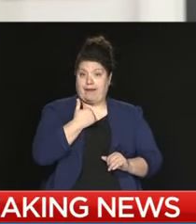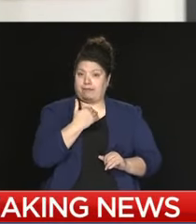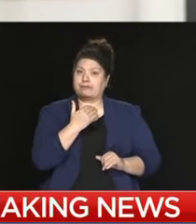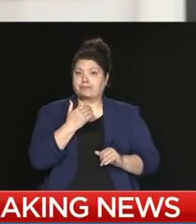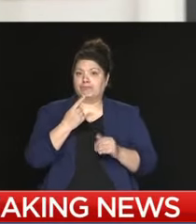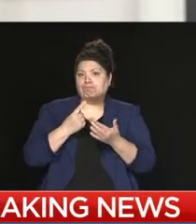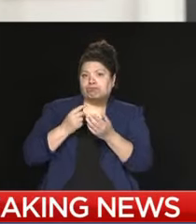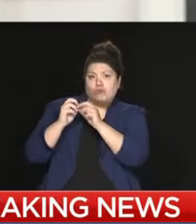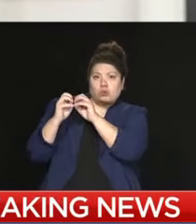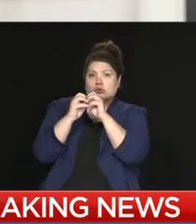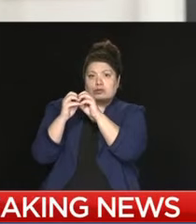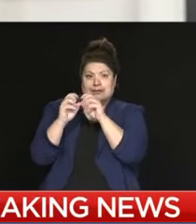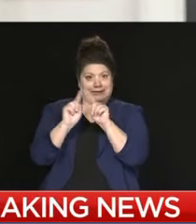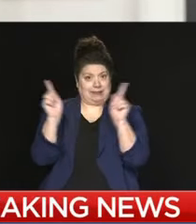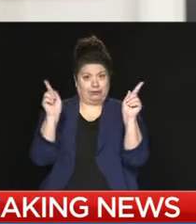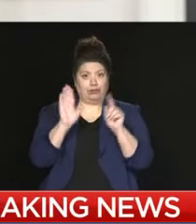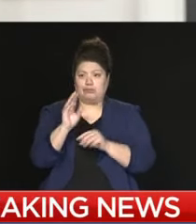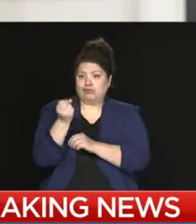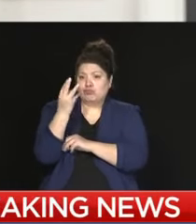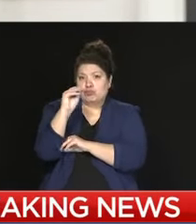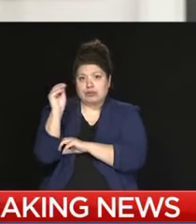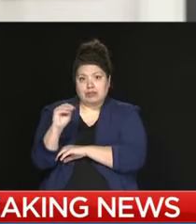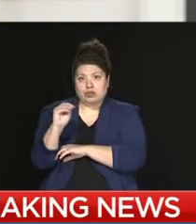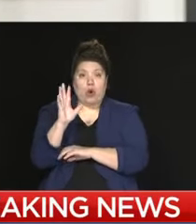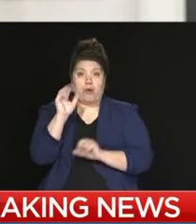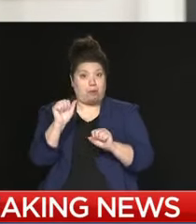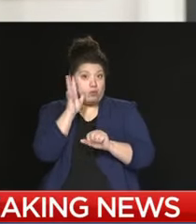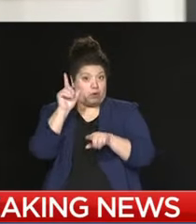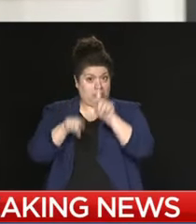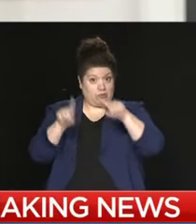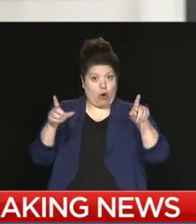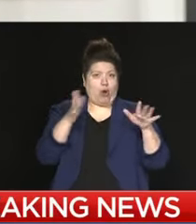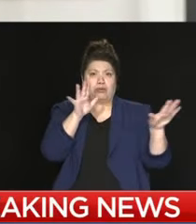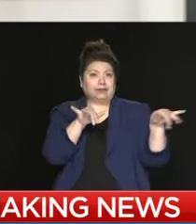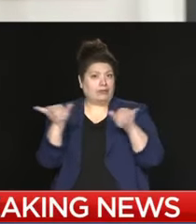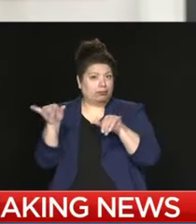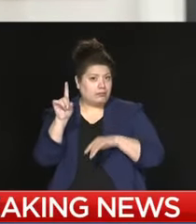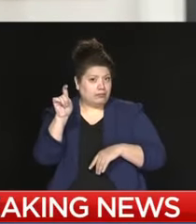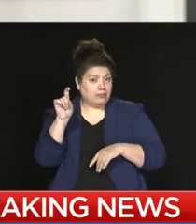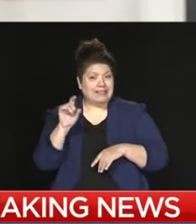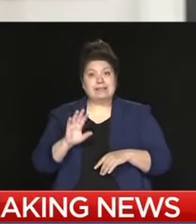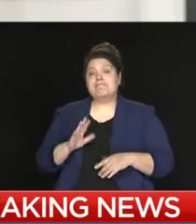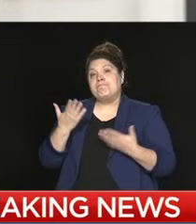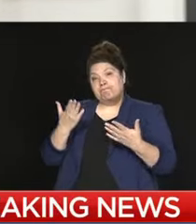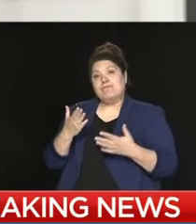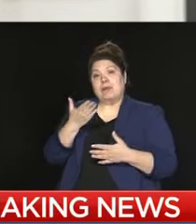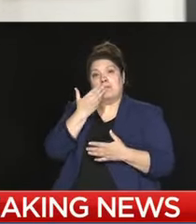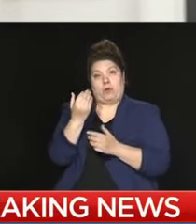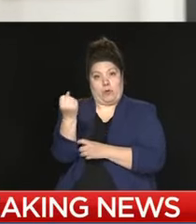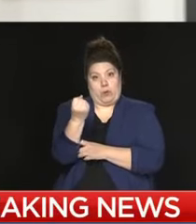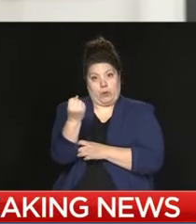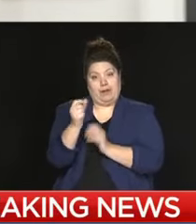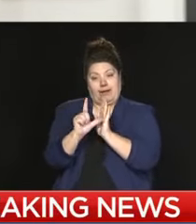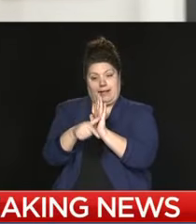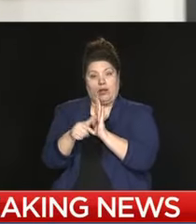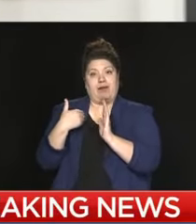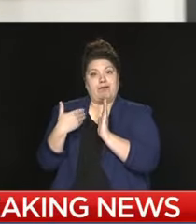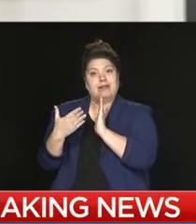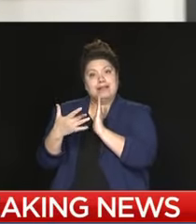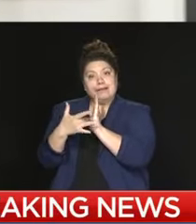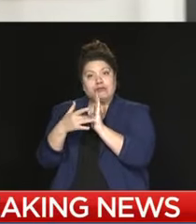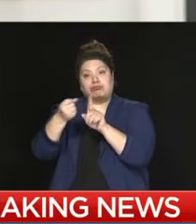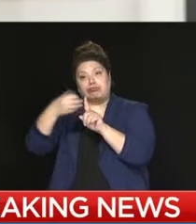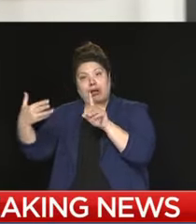government, or will it be consistent across the board? Those are questions better suited for the more technical briefing a little bit later, but I can tell you